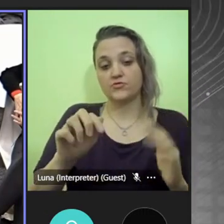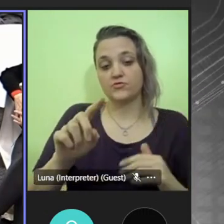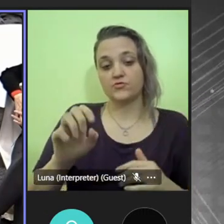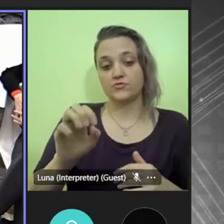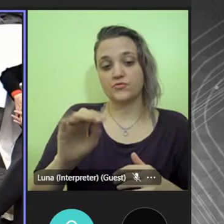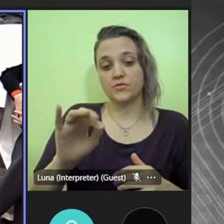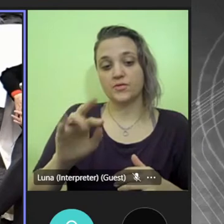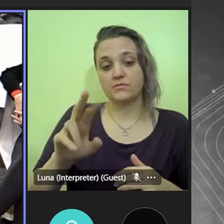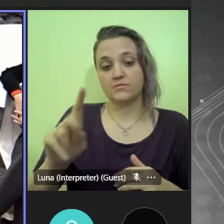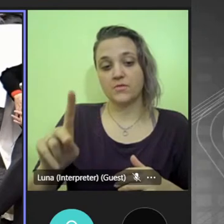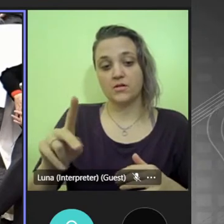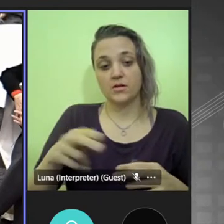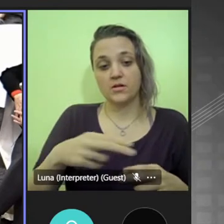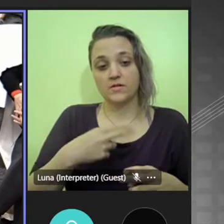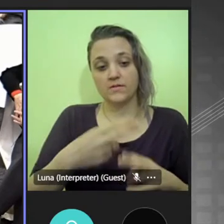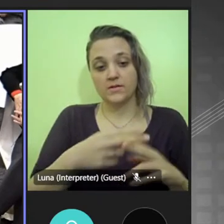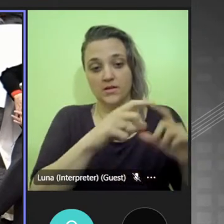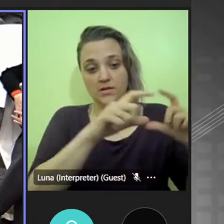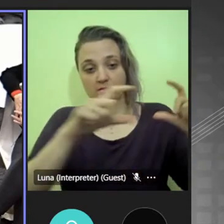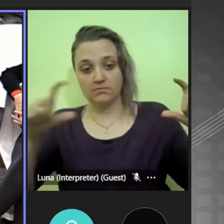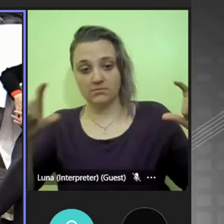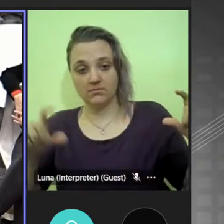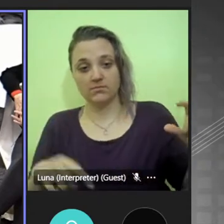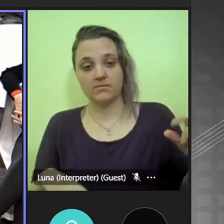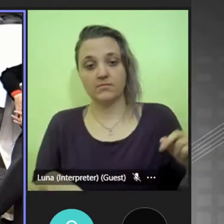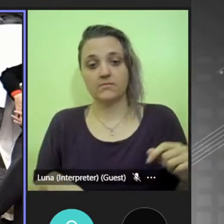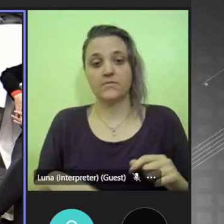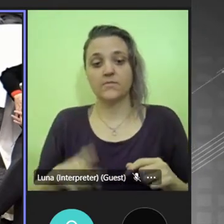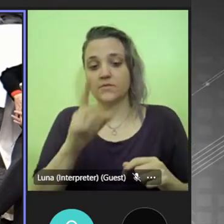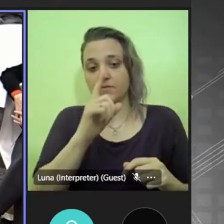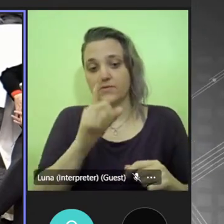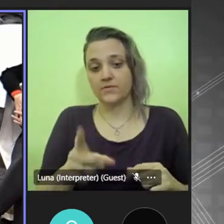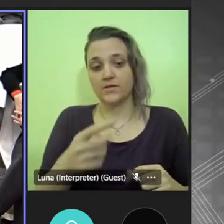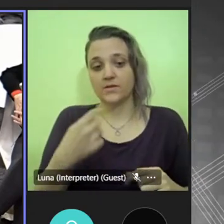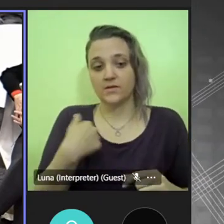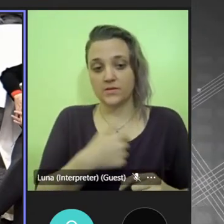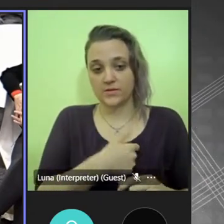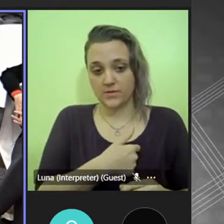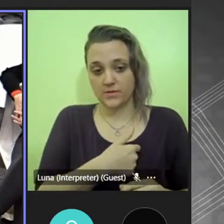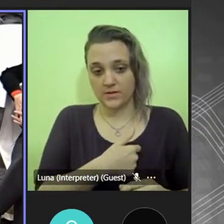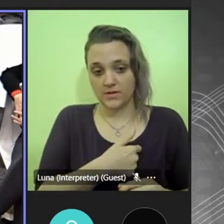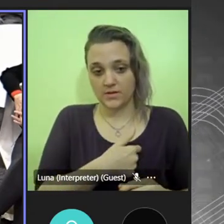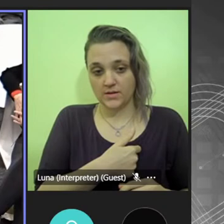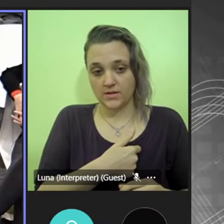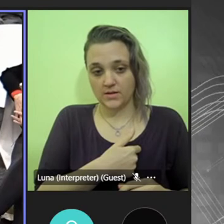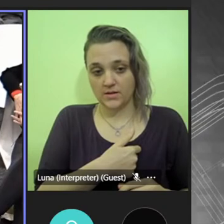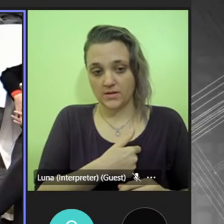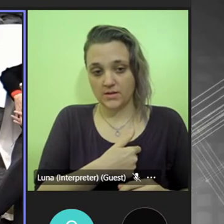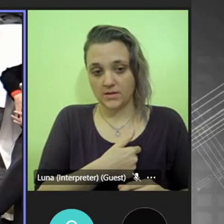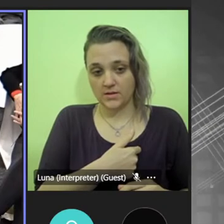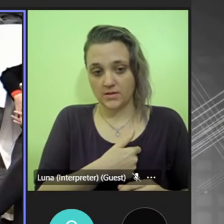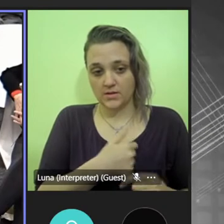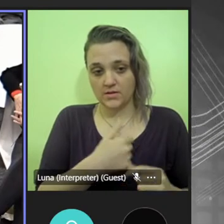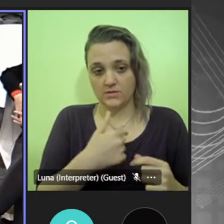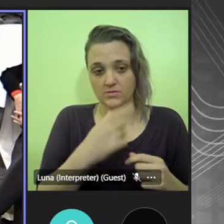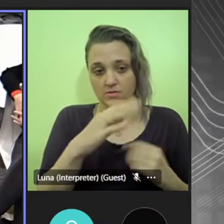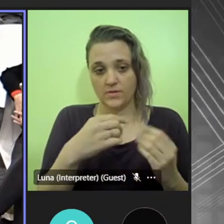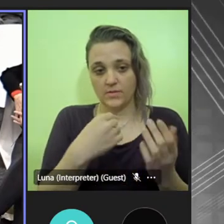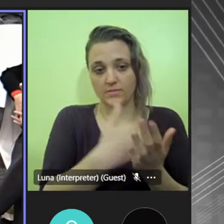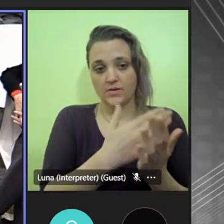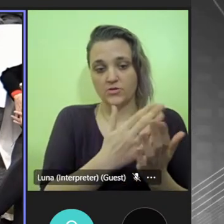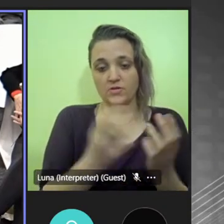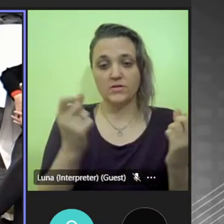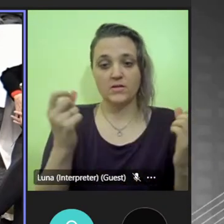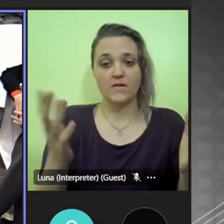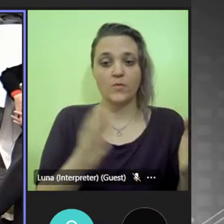trademark of the name public library signs and basically we were wondering about maybe a pilot project